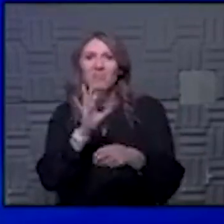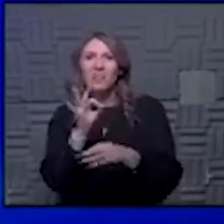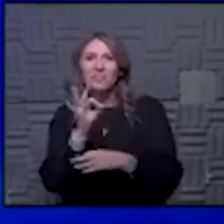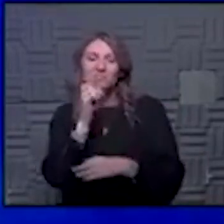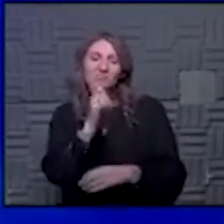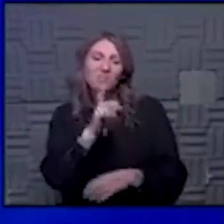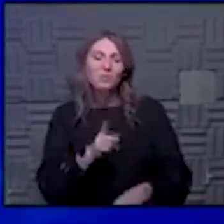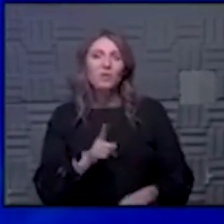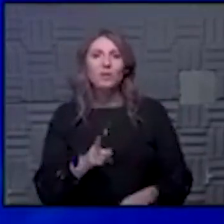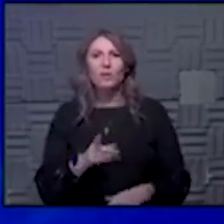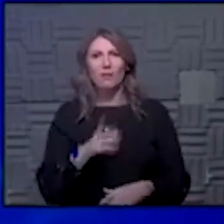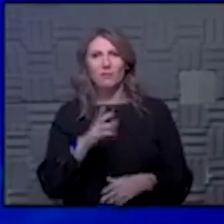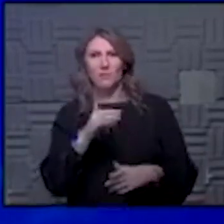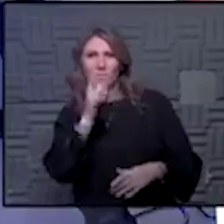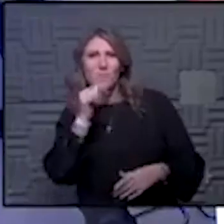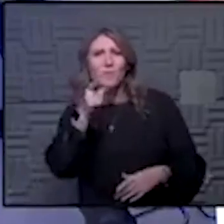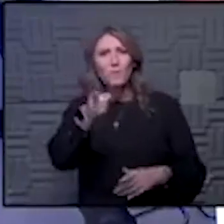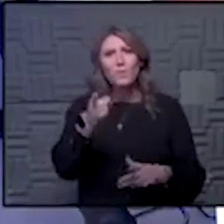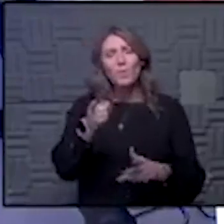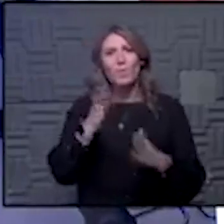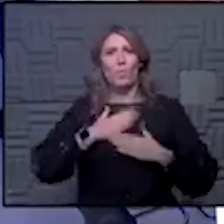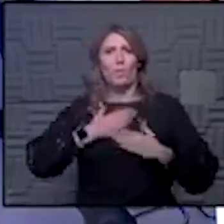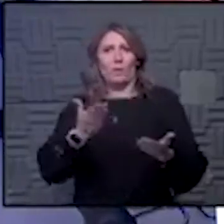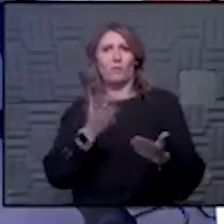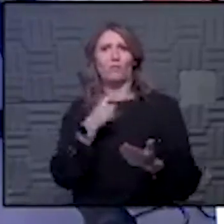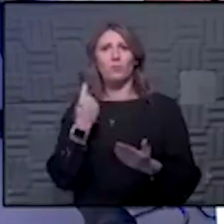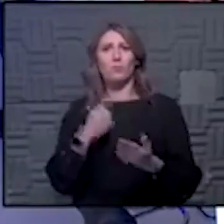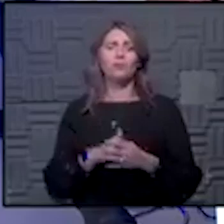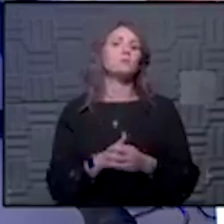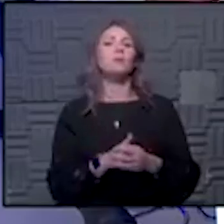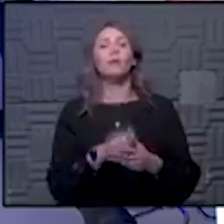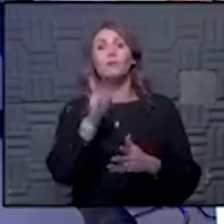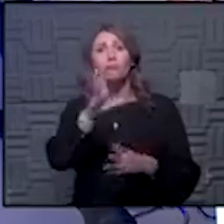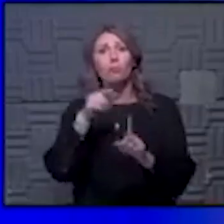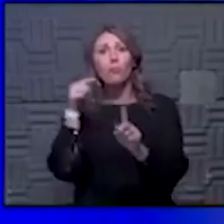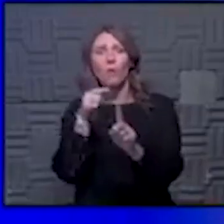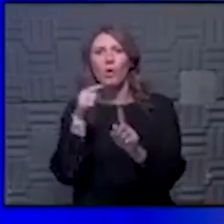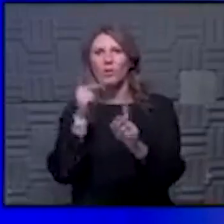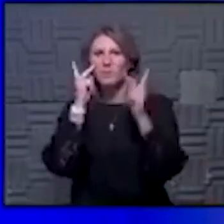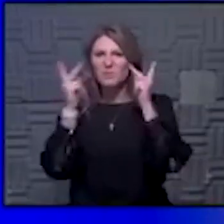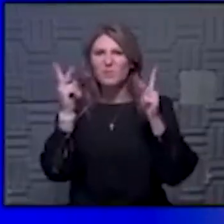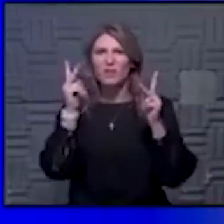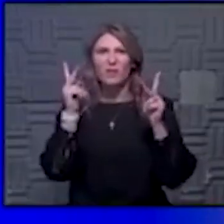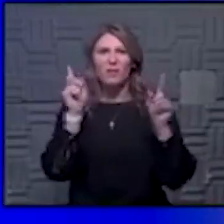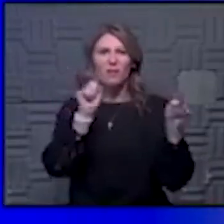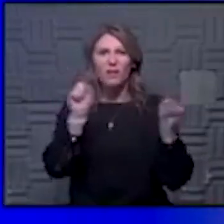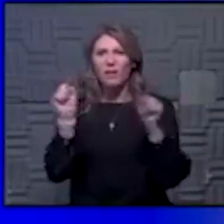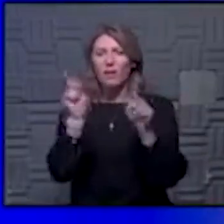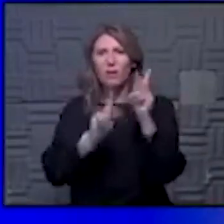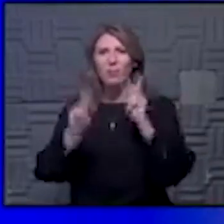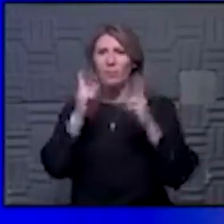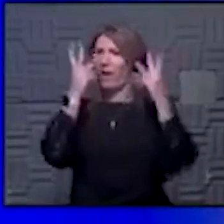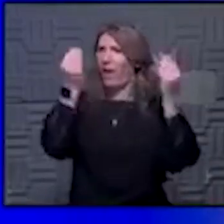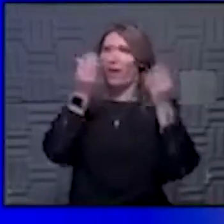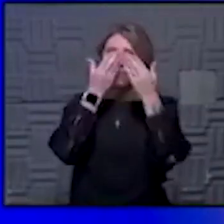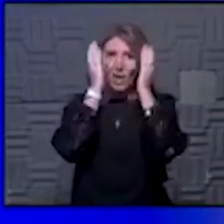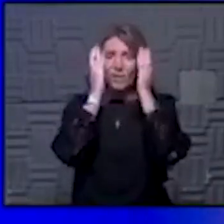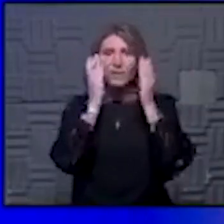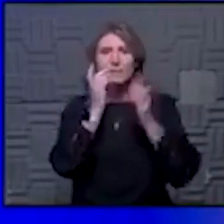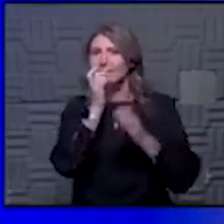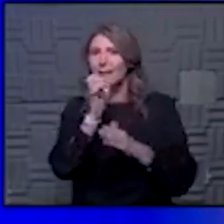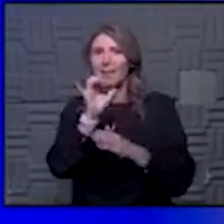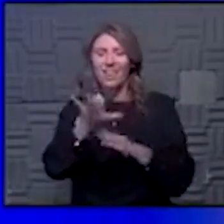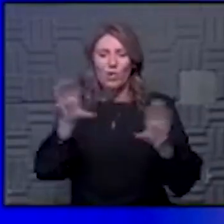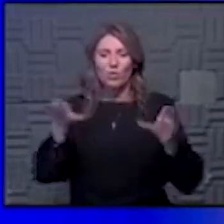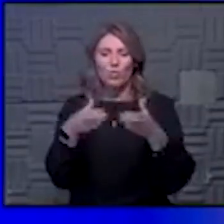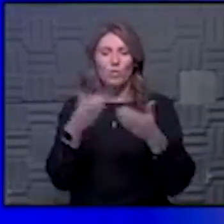Who do you want to put at risk? And I think to your point, when you saw everybody out over Halloween, it's not necessarily that group of the younger